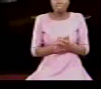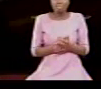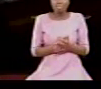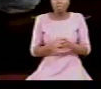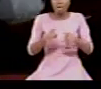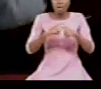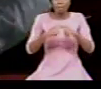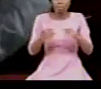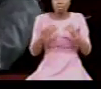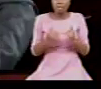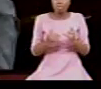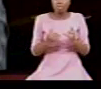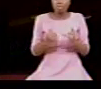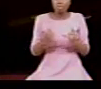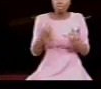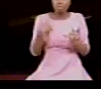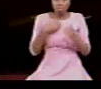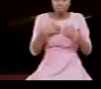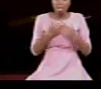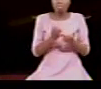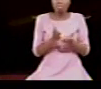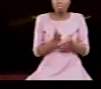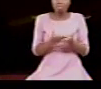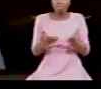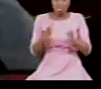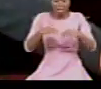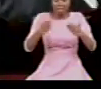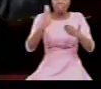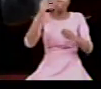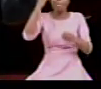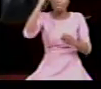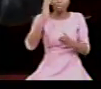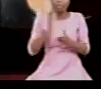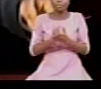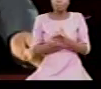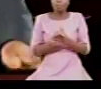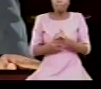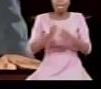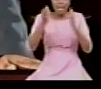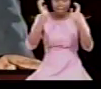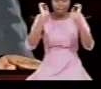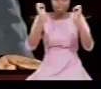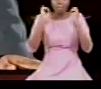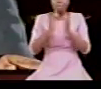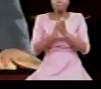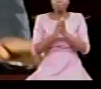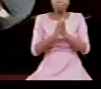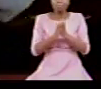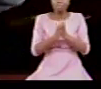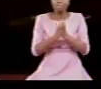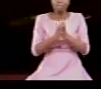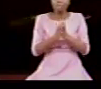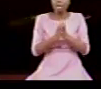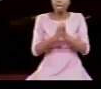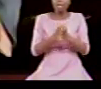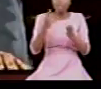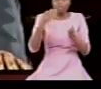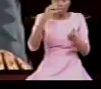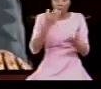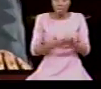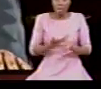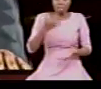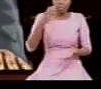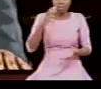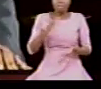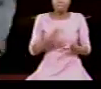But what we have now, whatever we have now, we're given by God. The education, the popularity, the wealth,